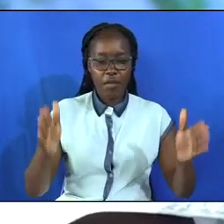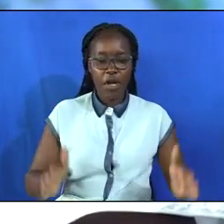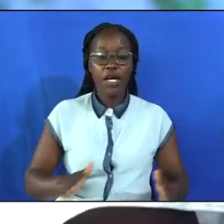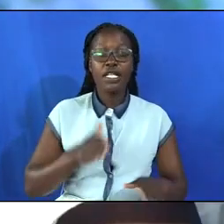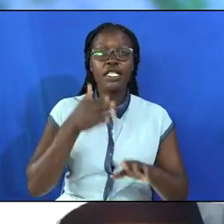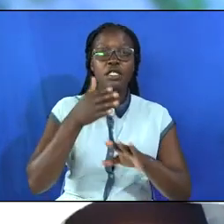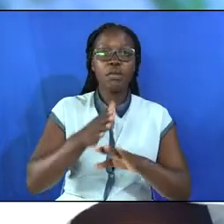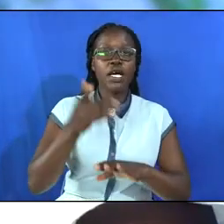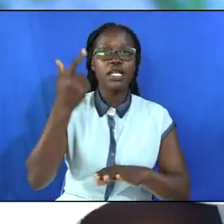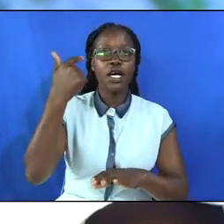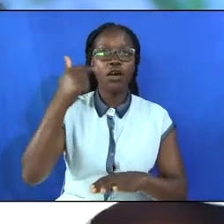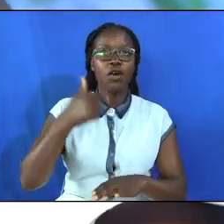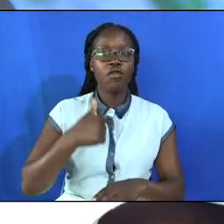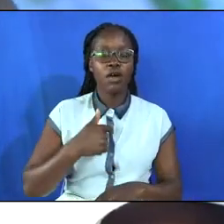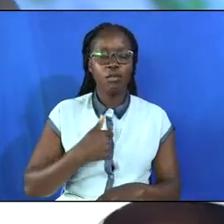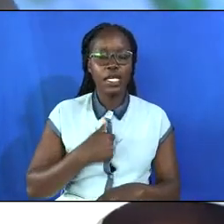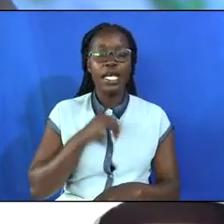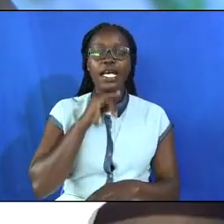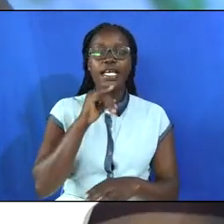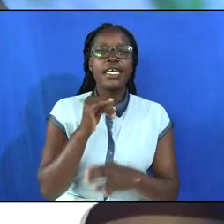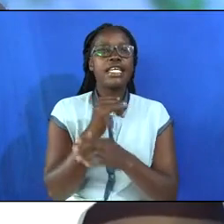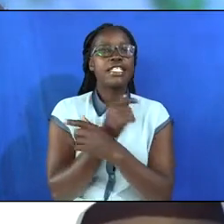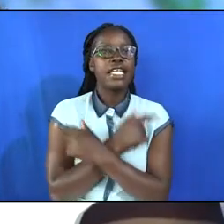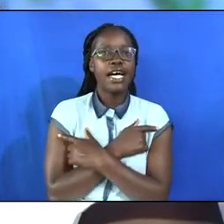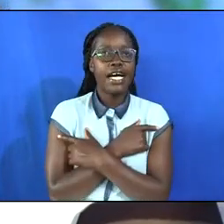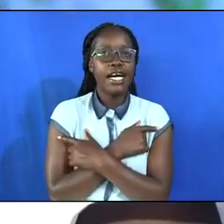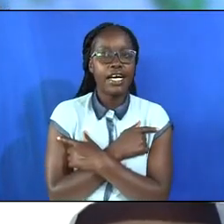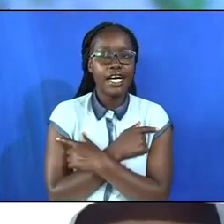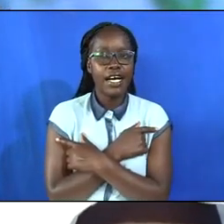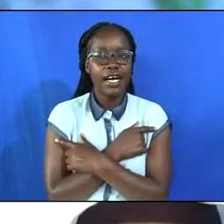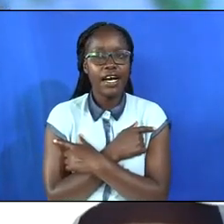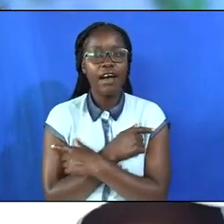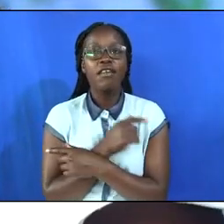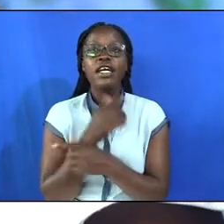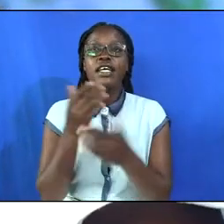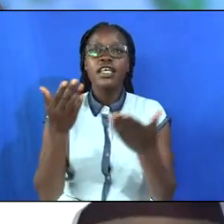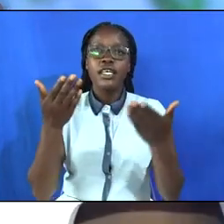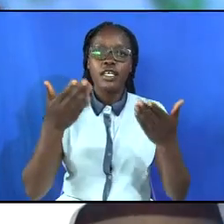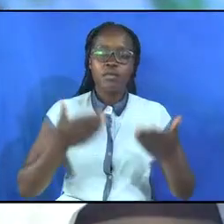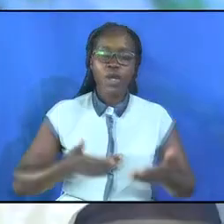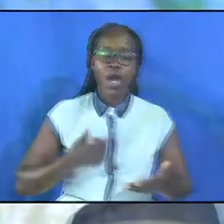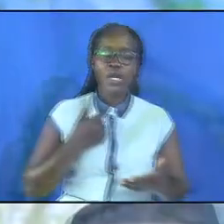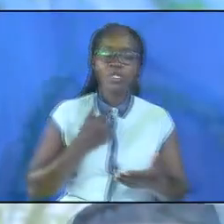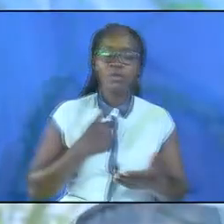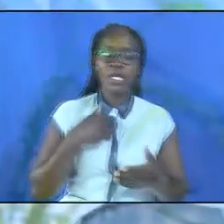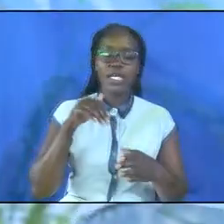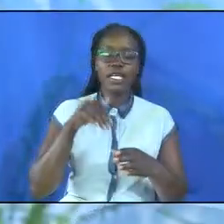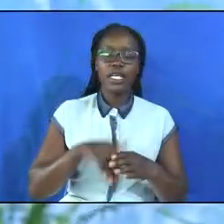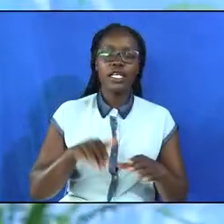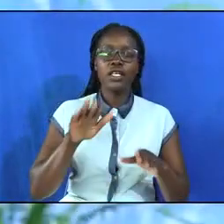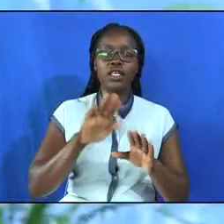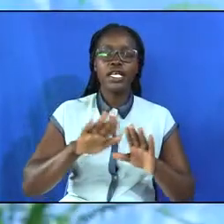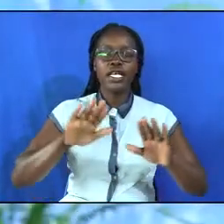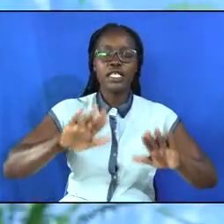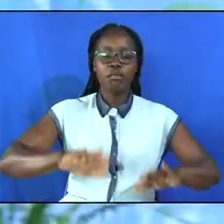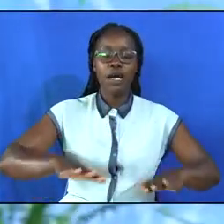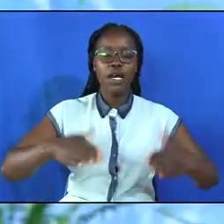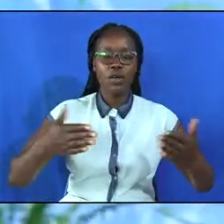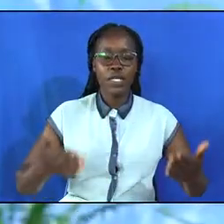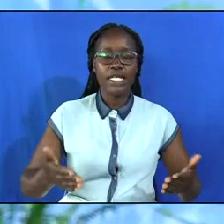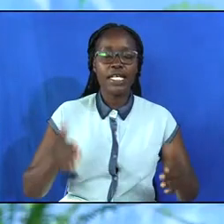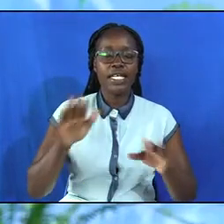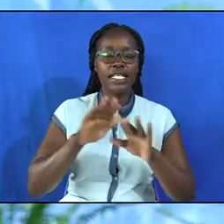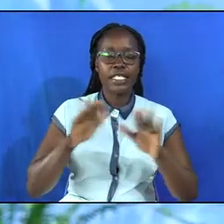banqueting table. His banner over me is love. He brought me to